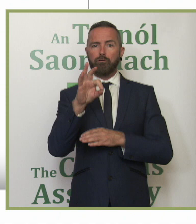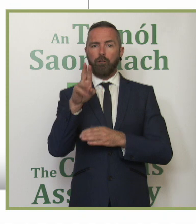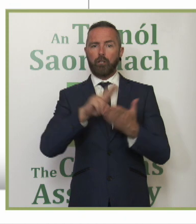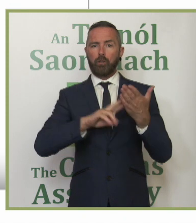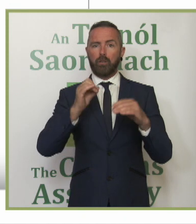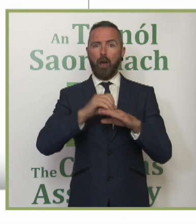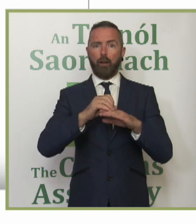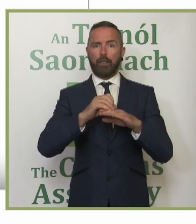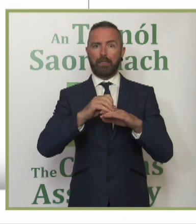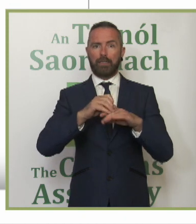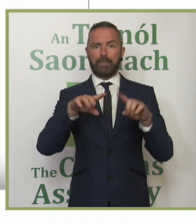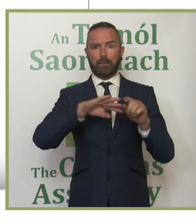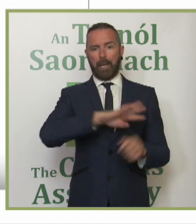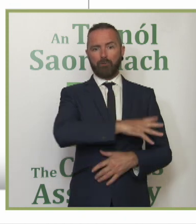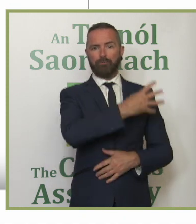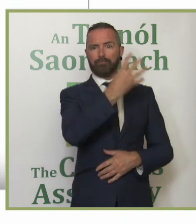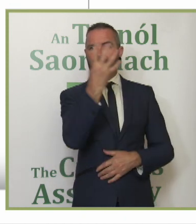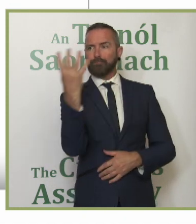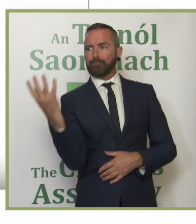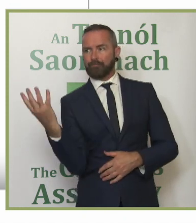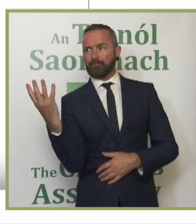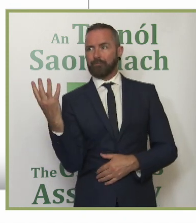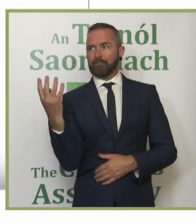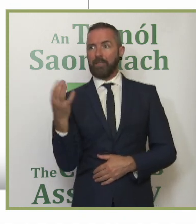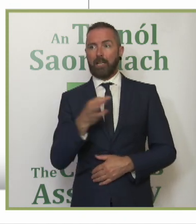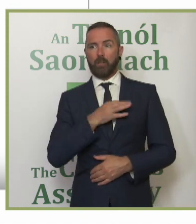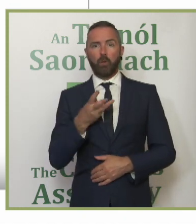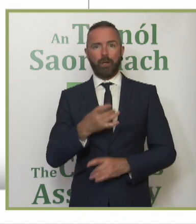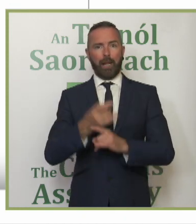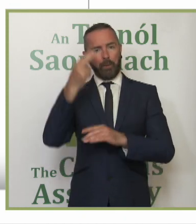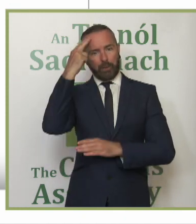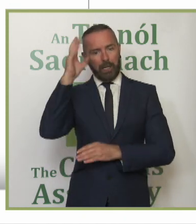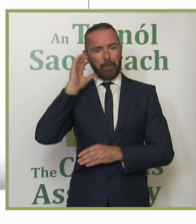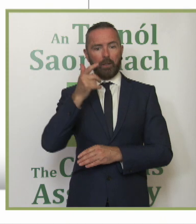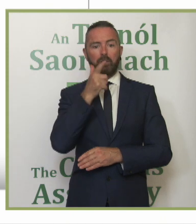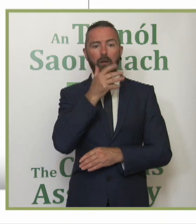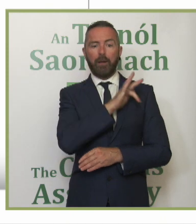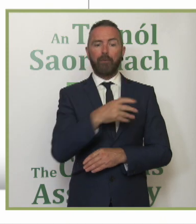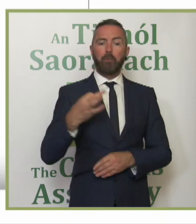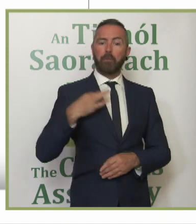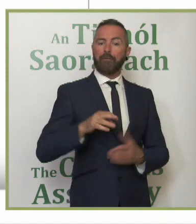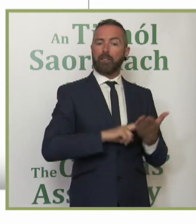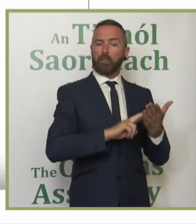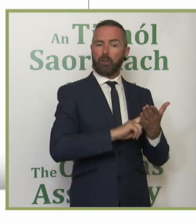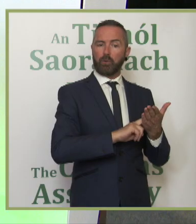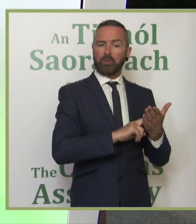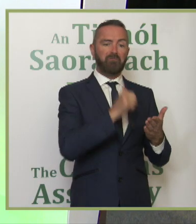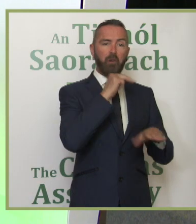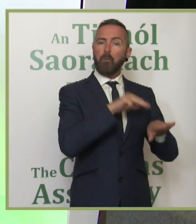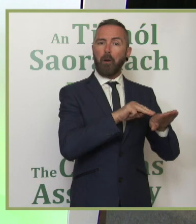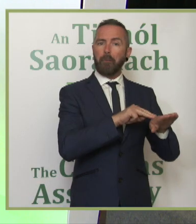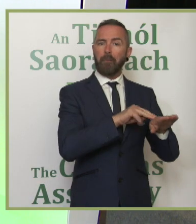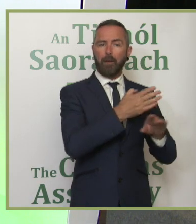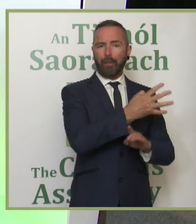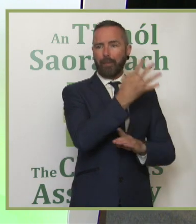understand drug use from a population level, because like I say, you're talking about that from the very beneficial, non-problematic, through